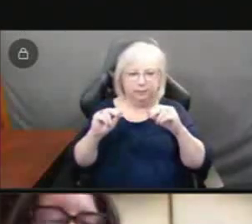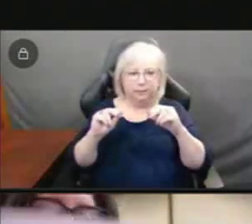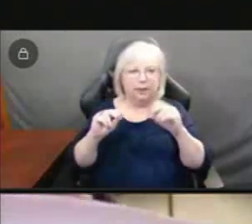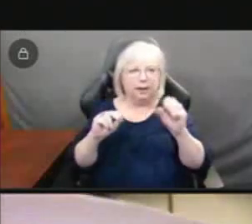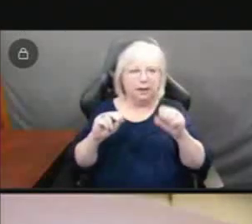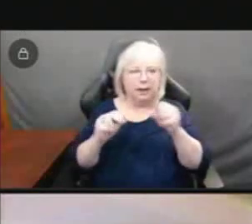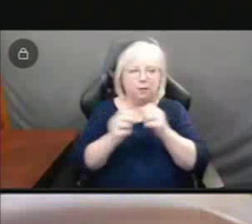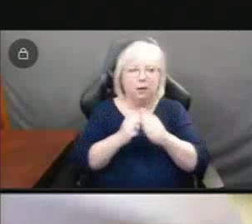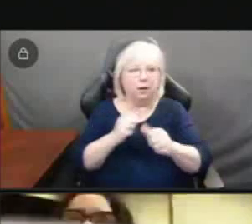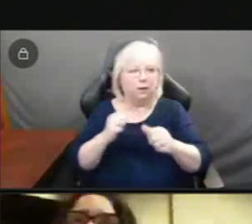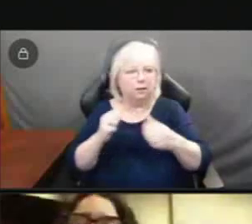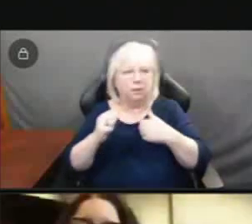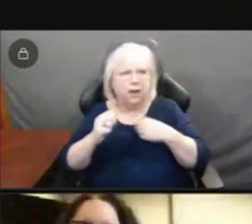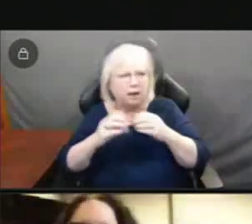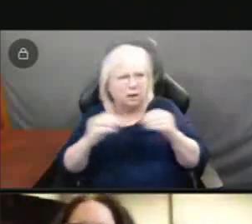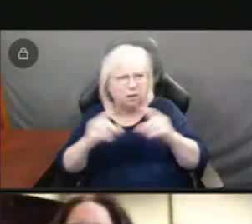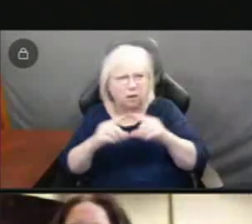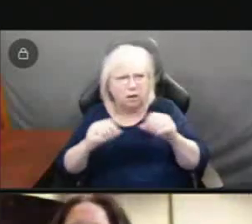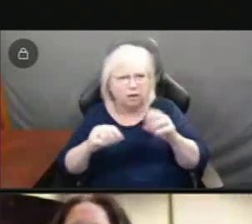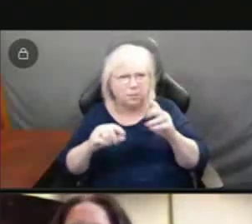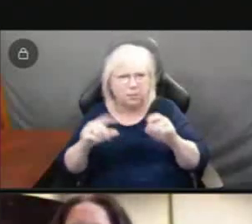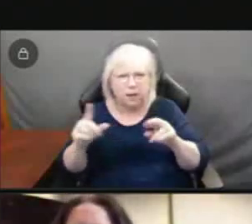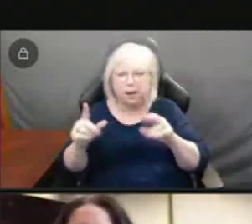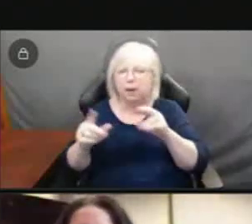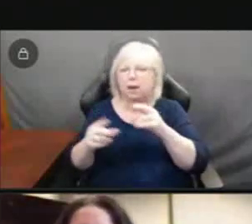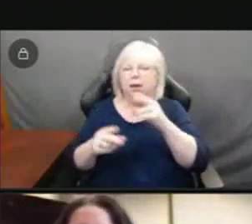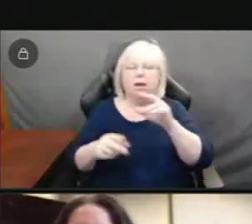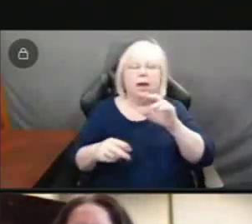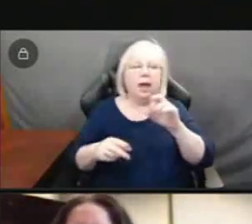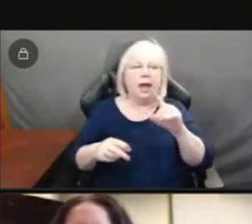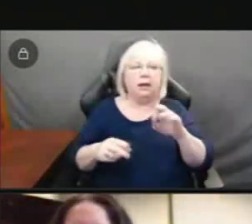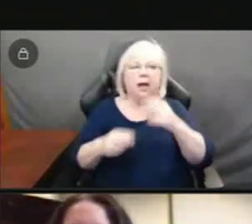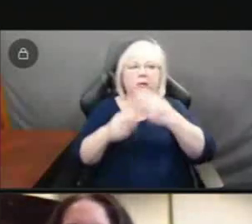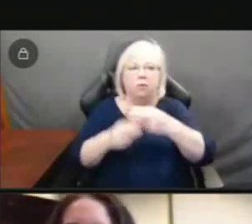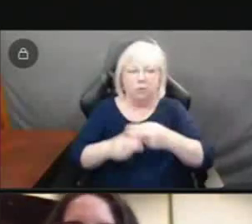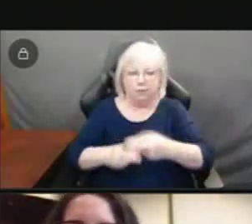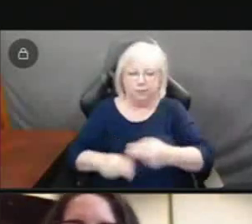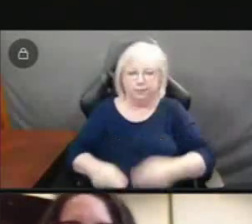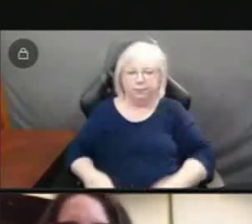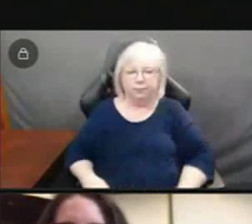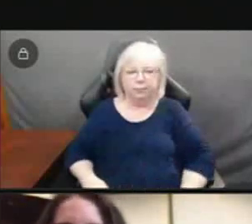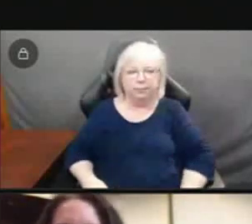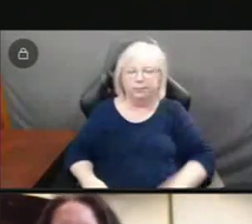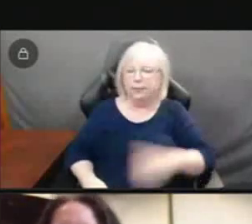have it. We didn't have any cards, Mayor. Roll call. No, sir.